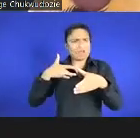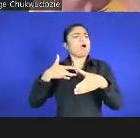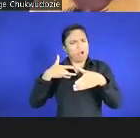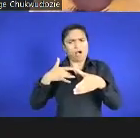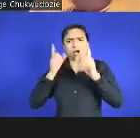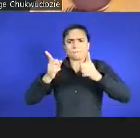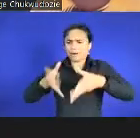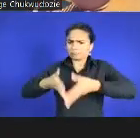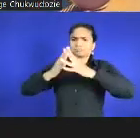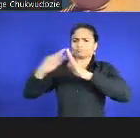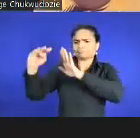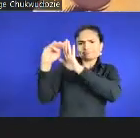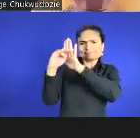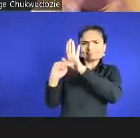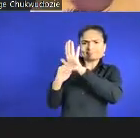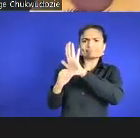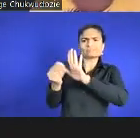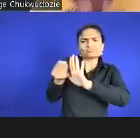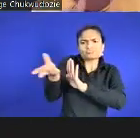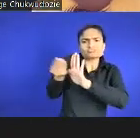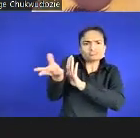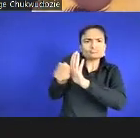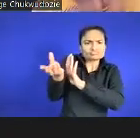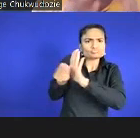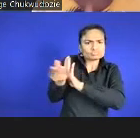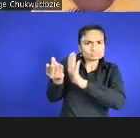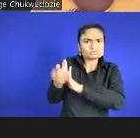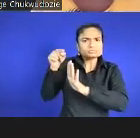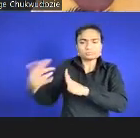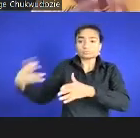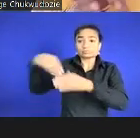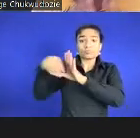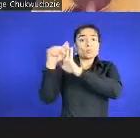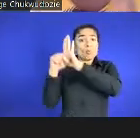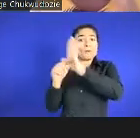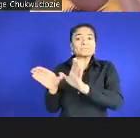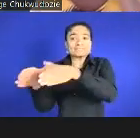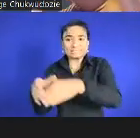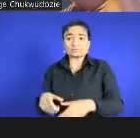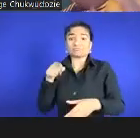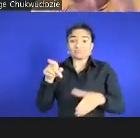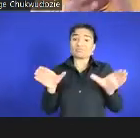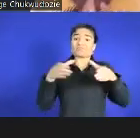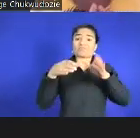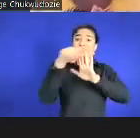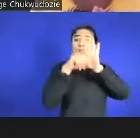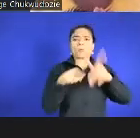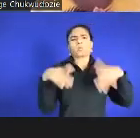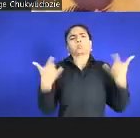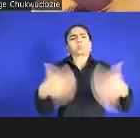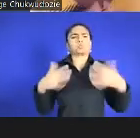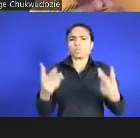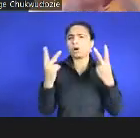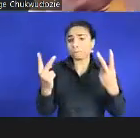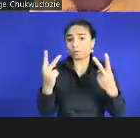mechanism is within program activities. So it's important that the program people understand, what is there, and understand